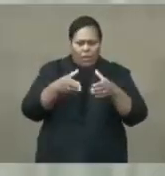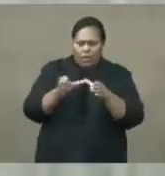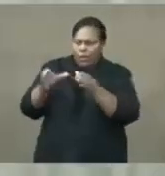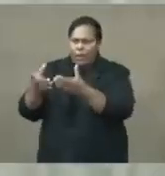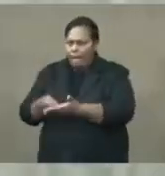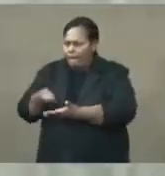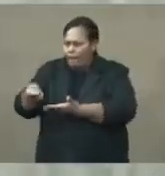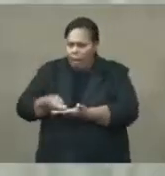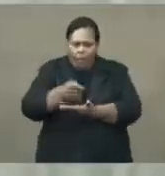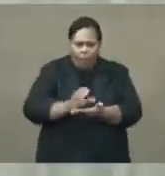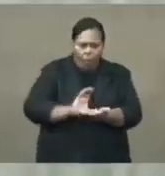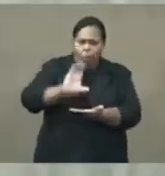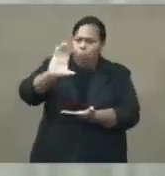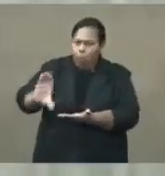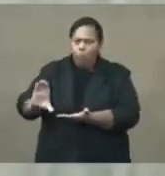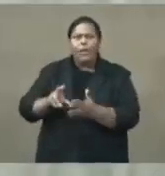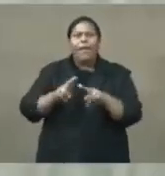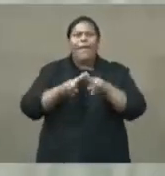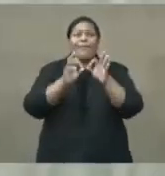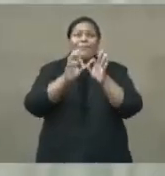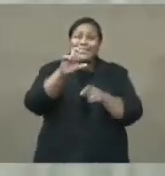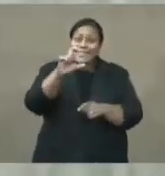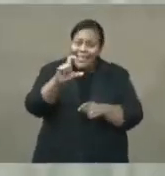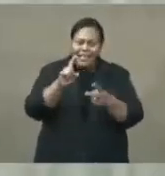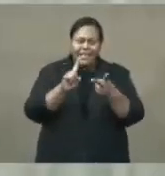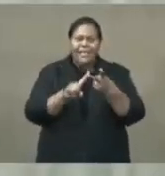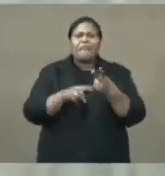the Fijian Broadcasting Corporation, FBC, and the Fiji